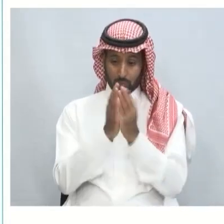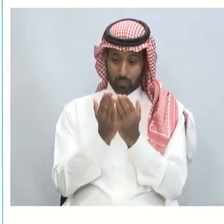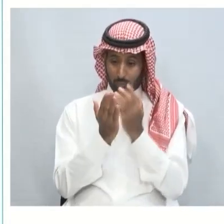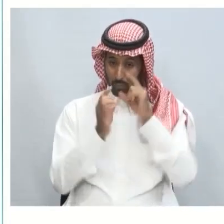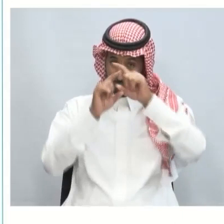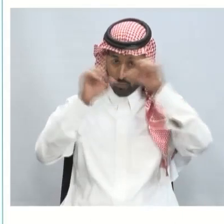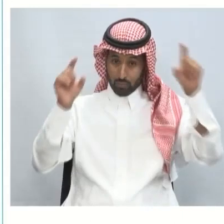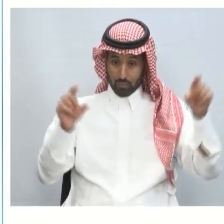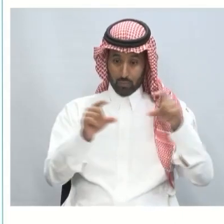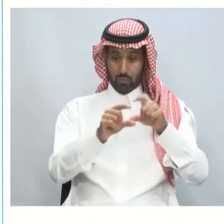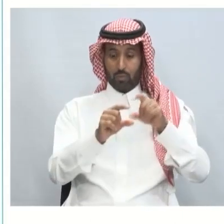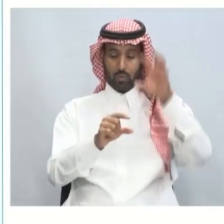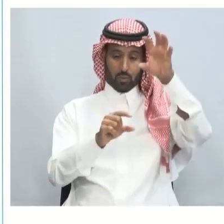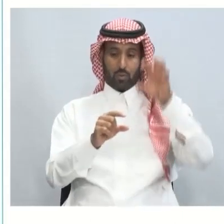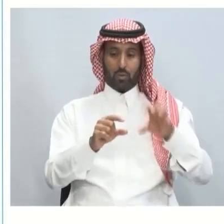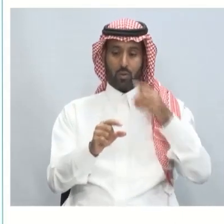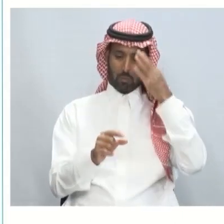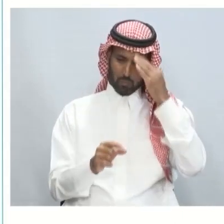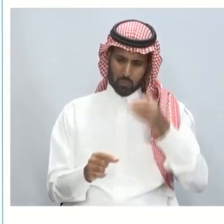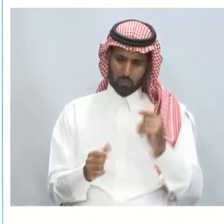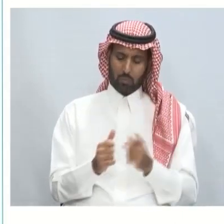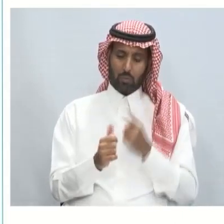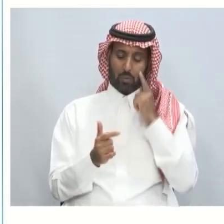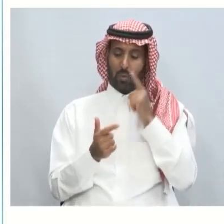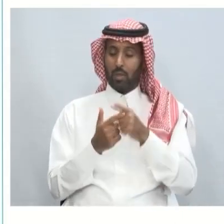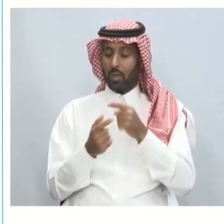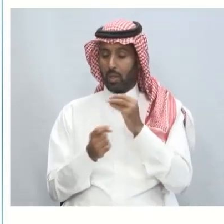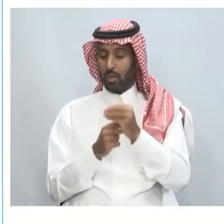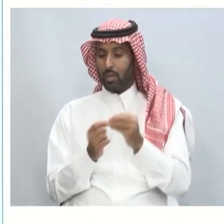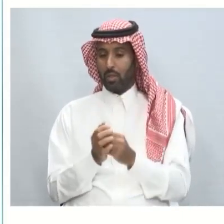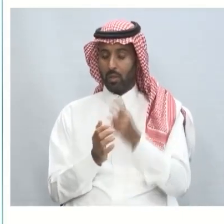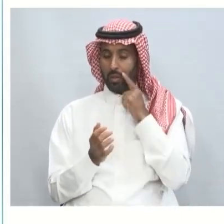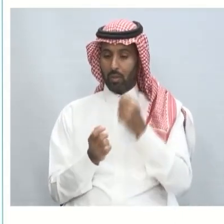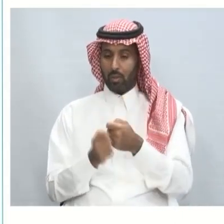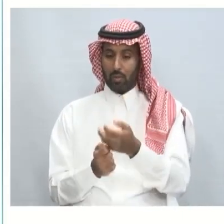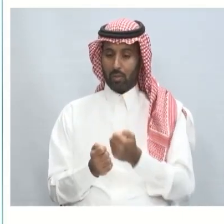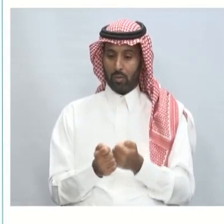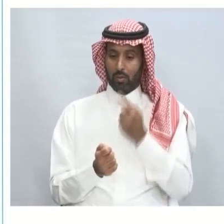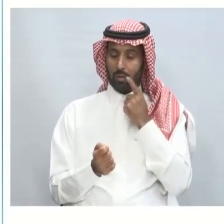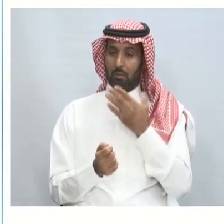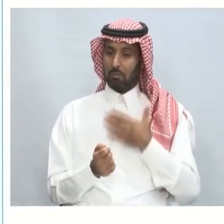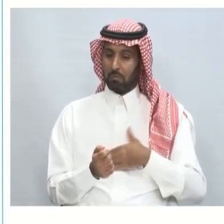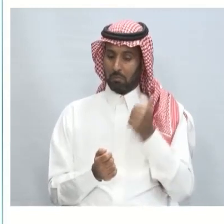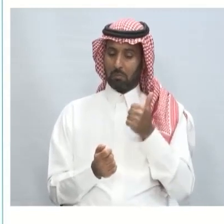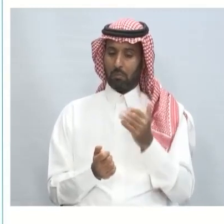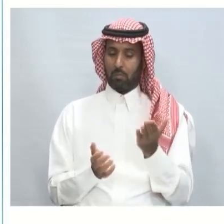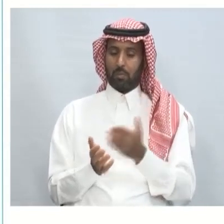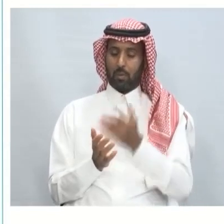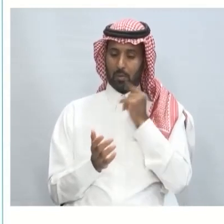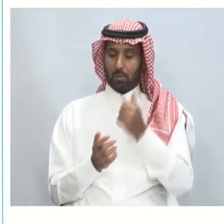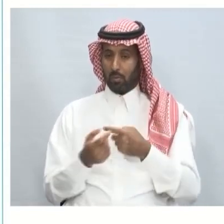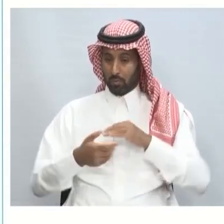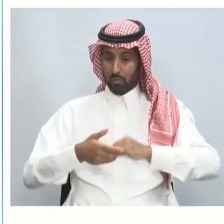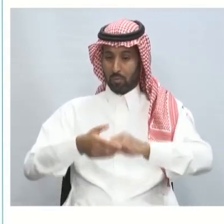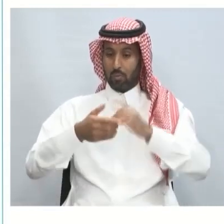the words in the box here. Appreciated, entail, income, satisfaction,